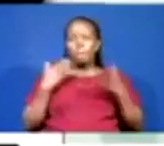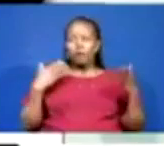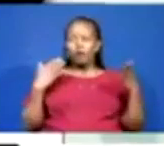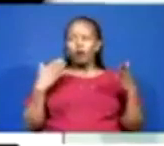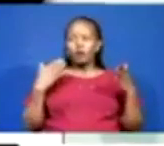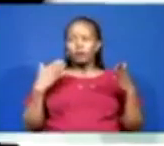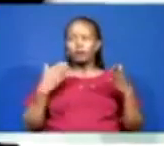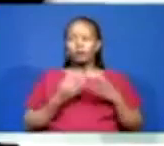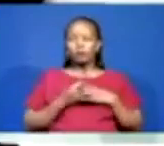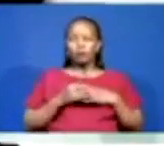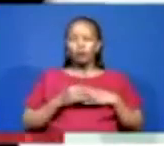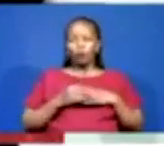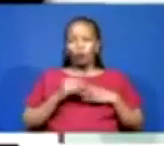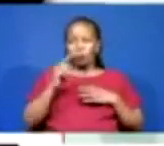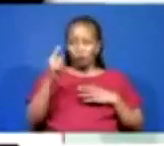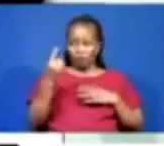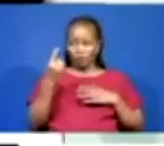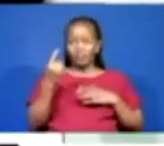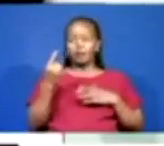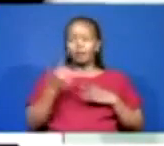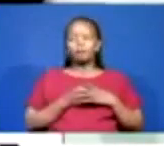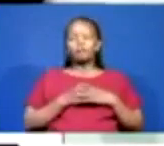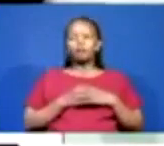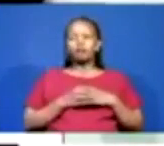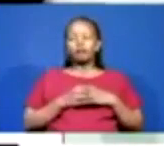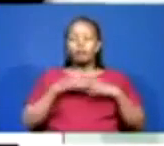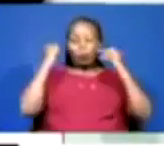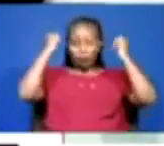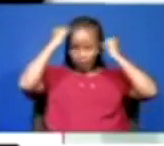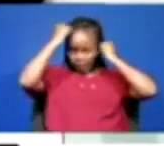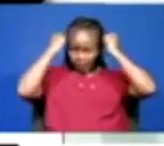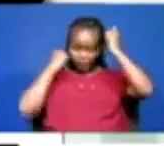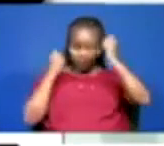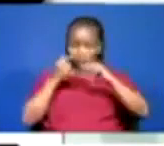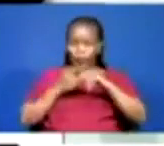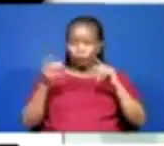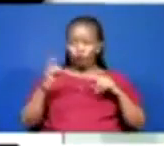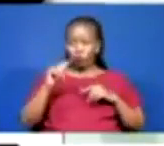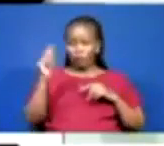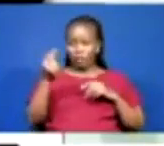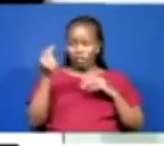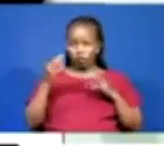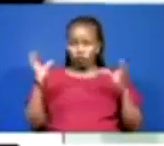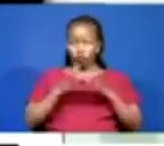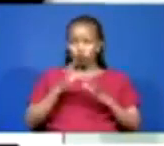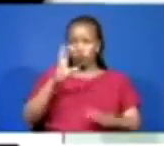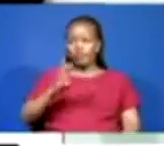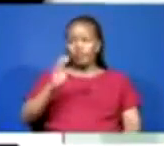the inaugural Kenyan contingent troops under the East African Community Regional Force,